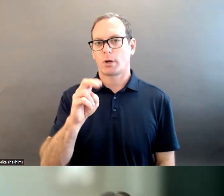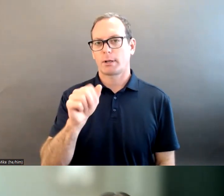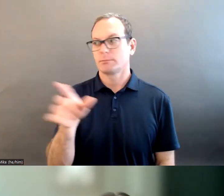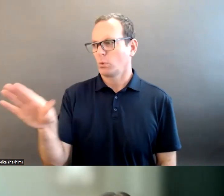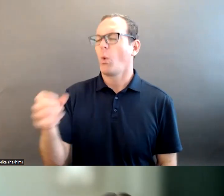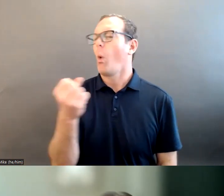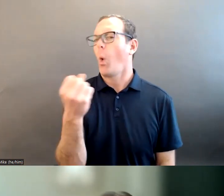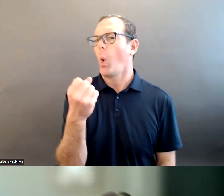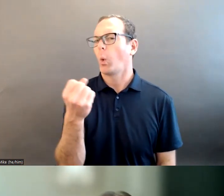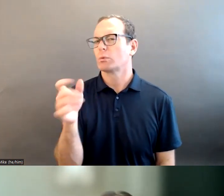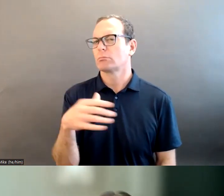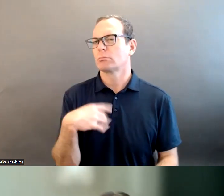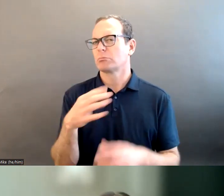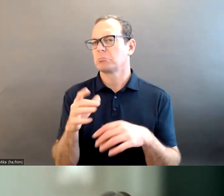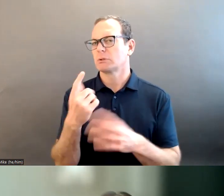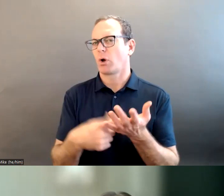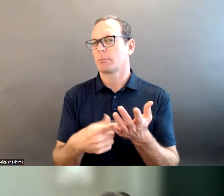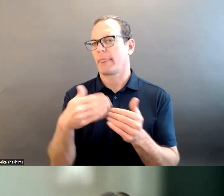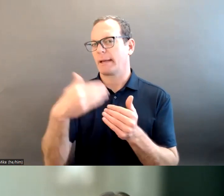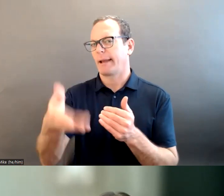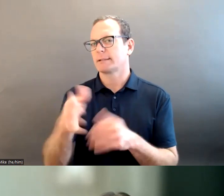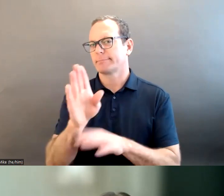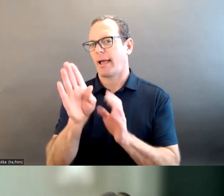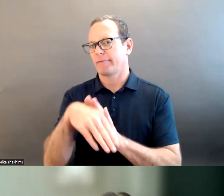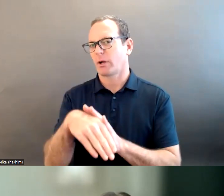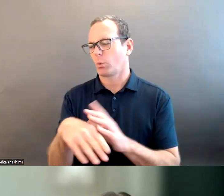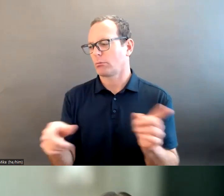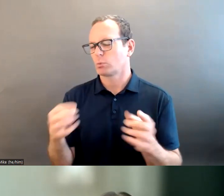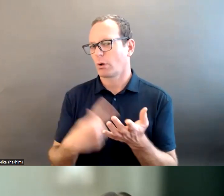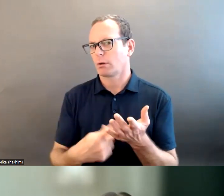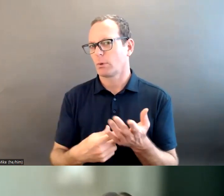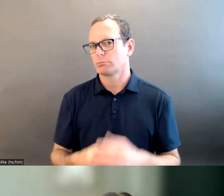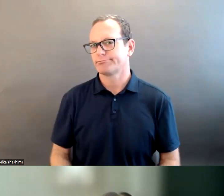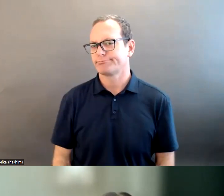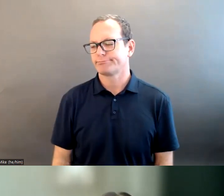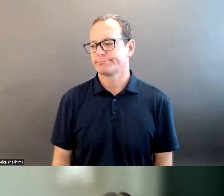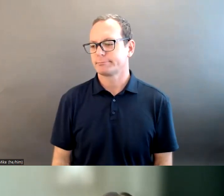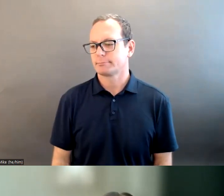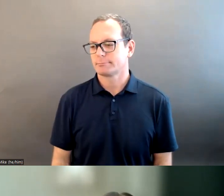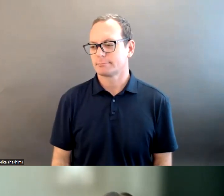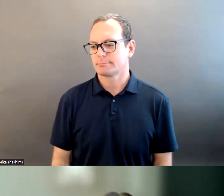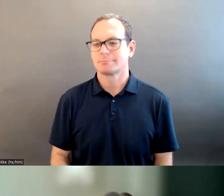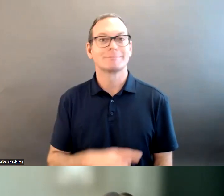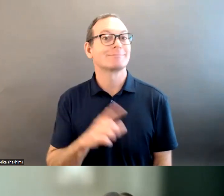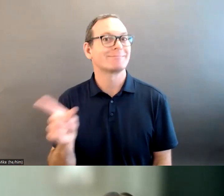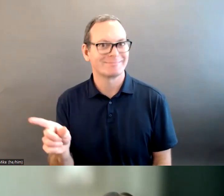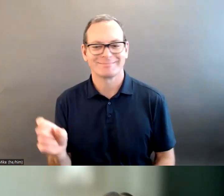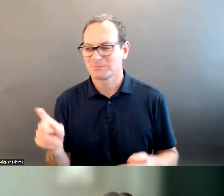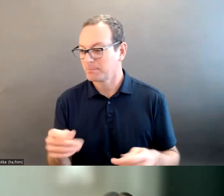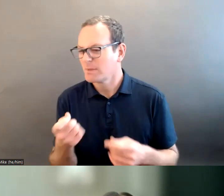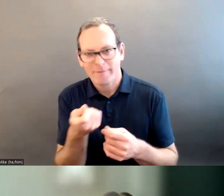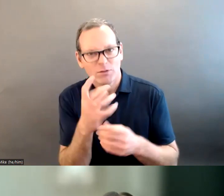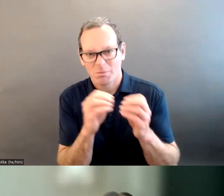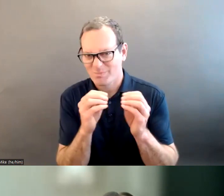in the next half. So let's just leave that one for now. Excellent, thank you, Shauna. And just before we go, quite a few more